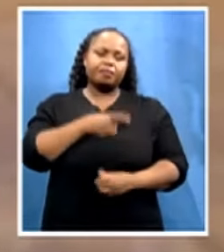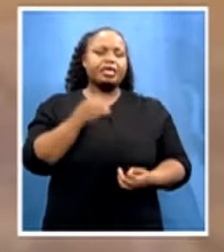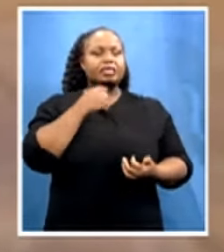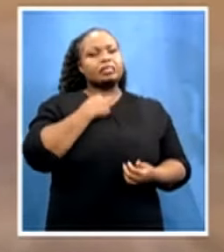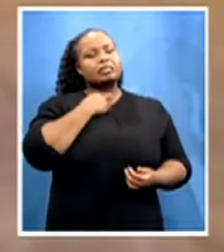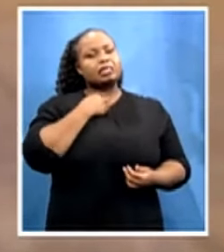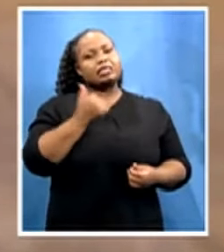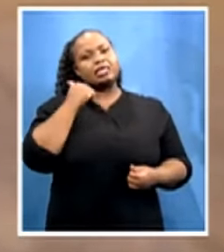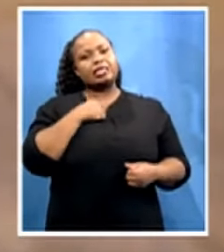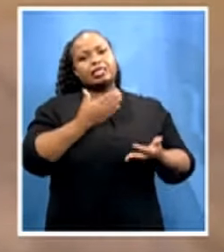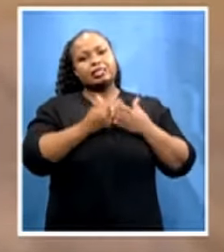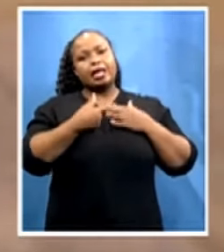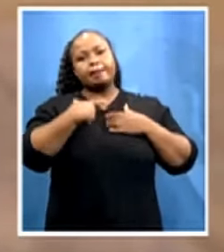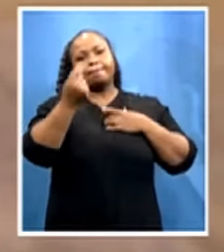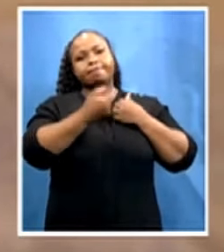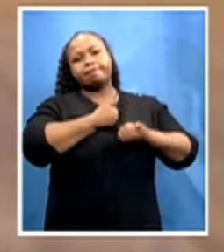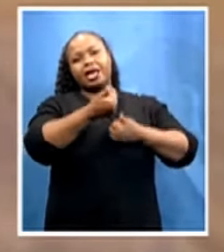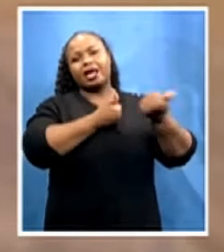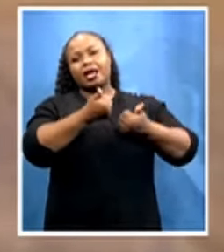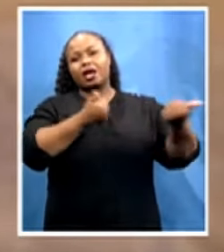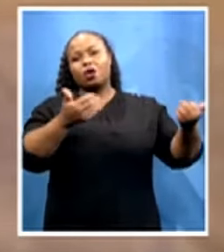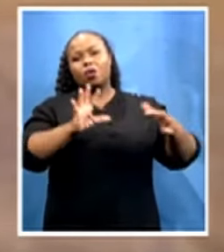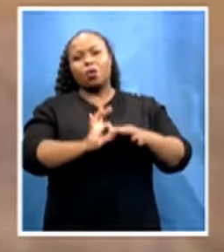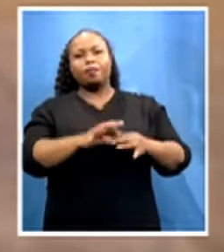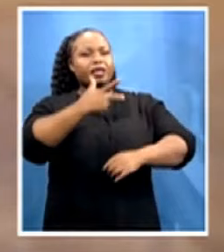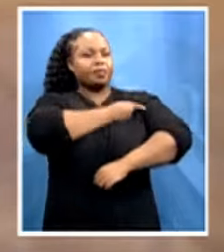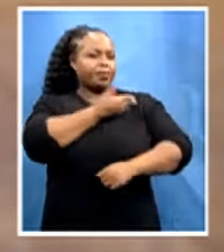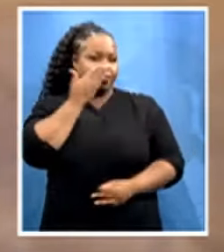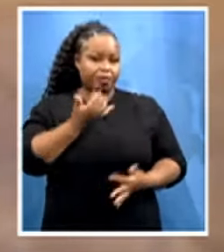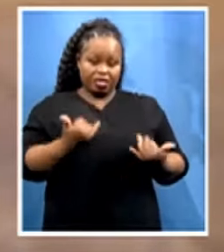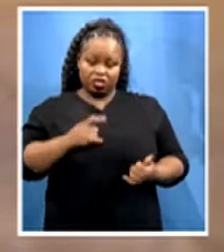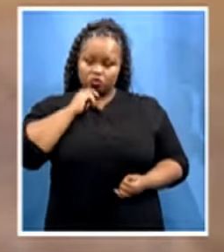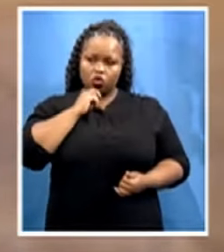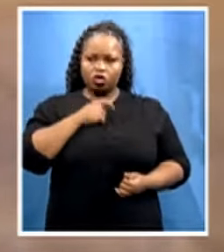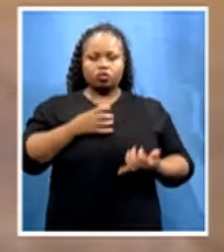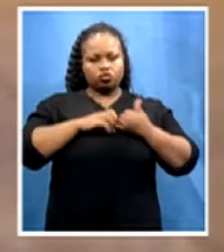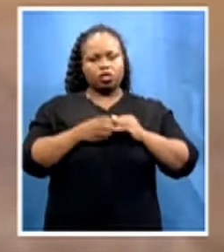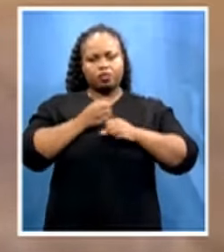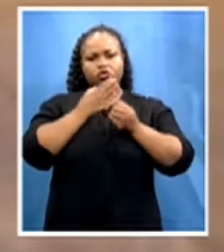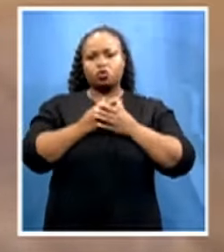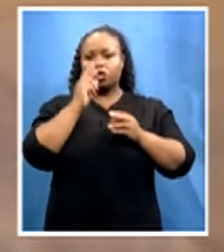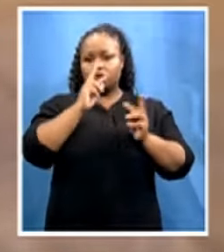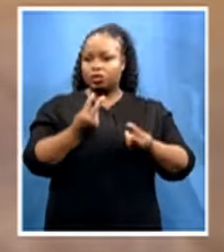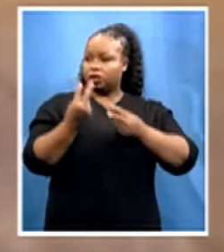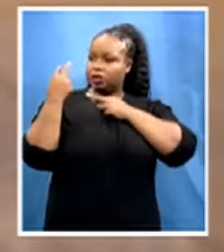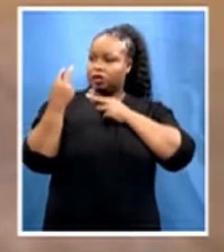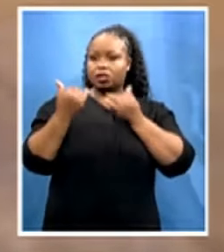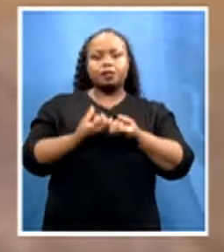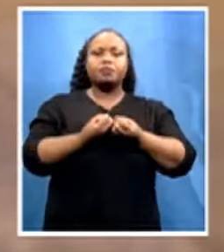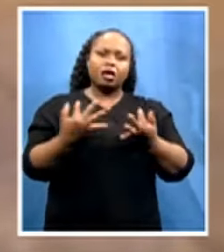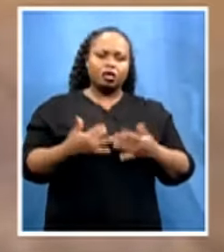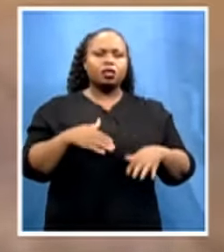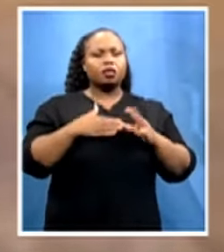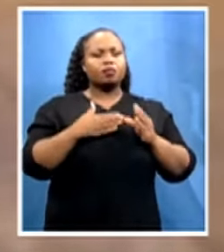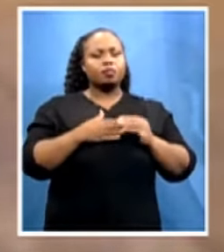list for this morning. Many of the people you've seen come past us behind us here in shot are members of that list. We brought them back